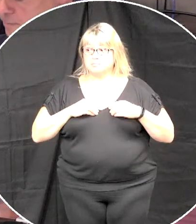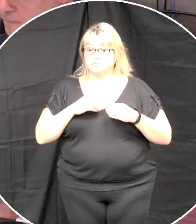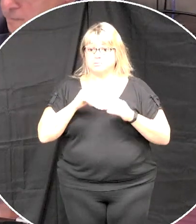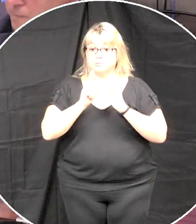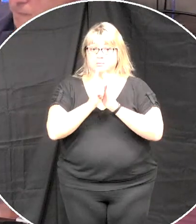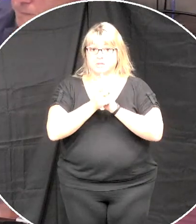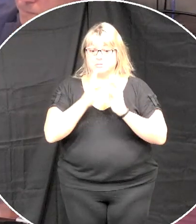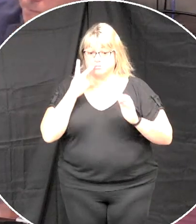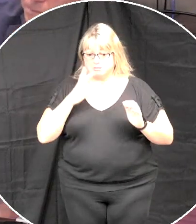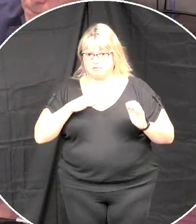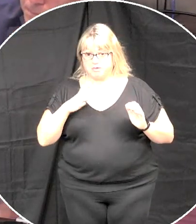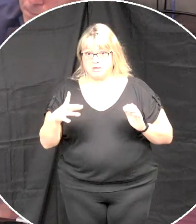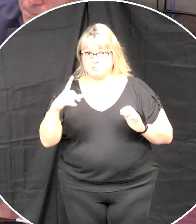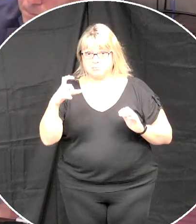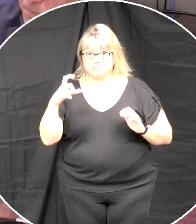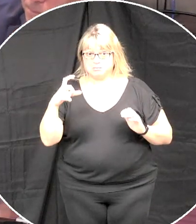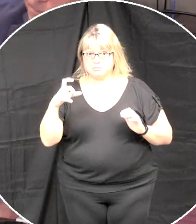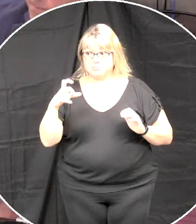minutes.